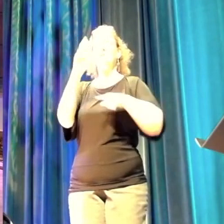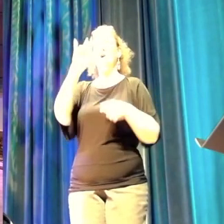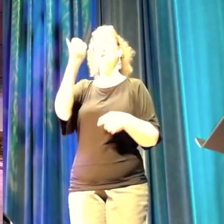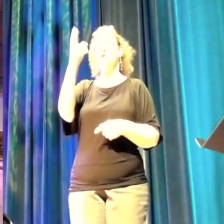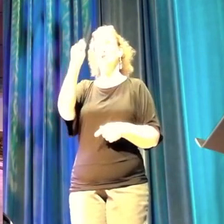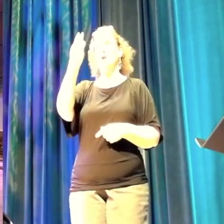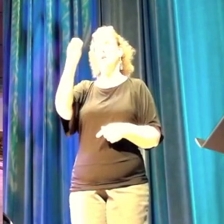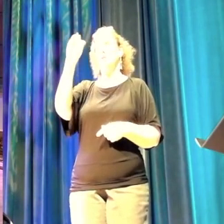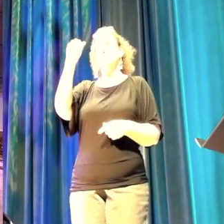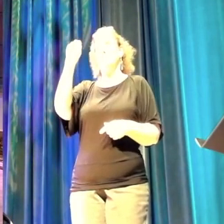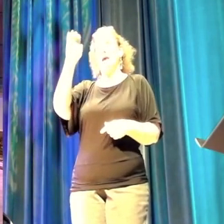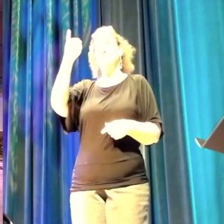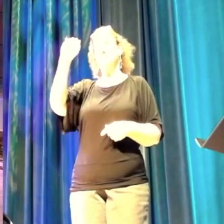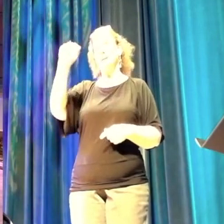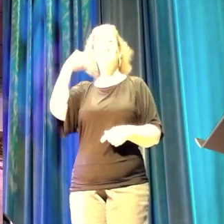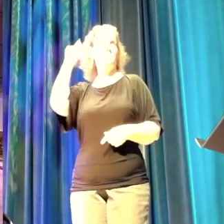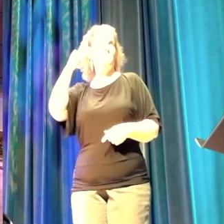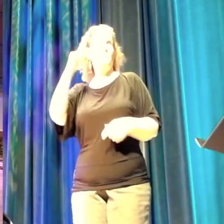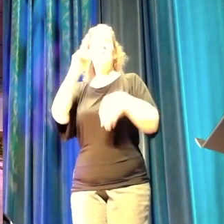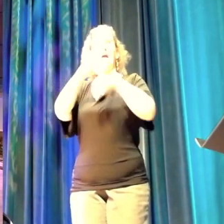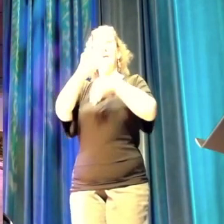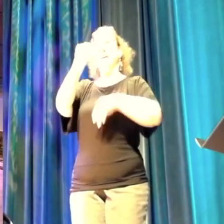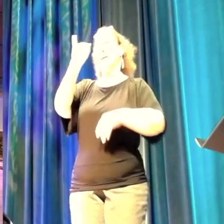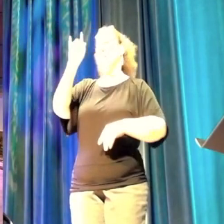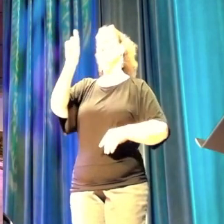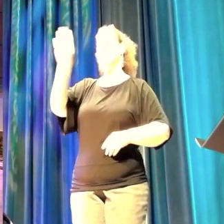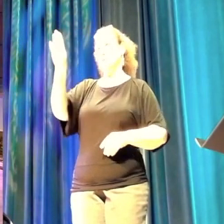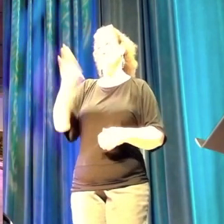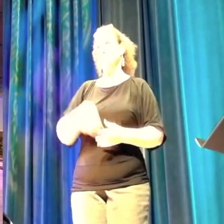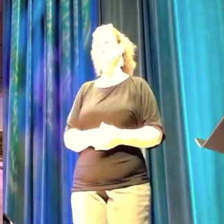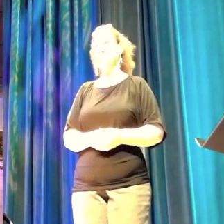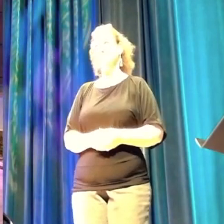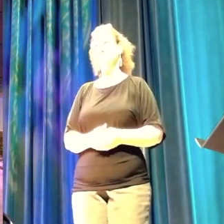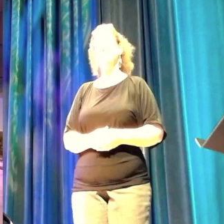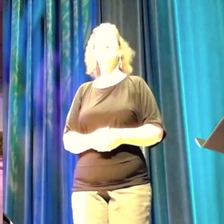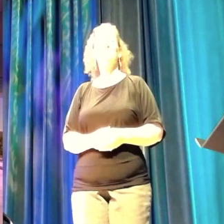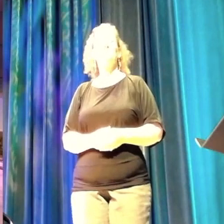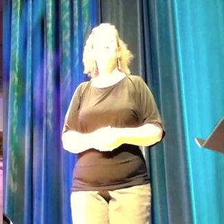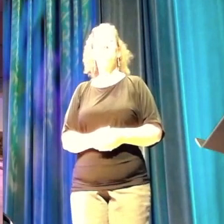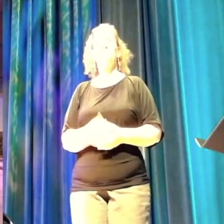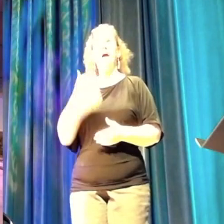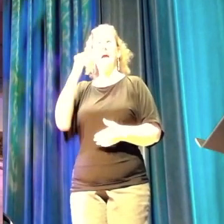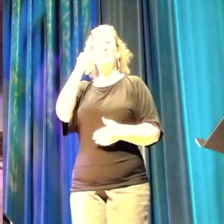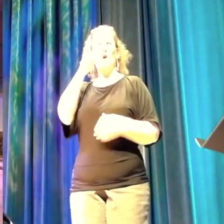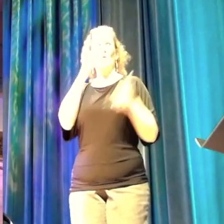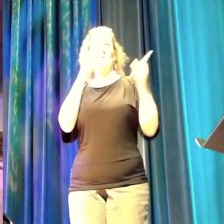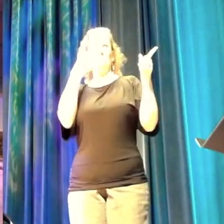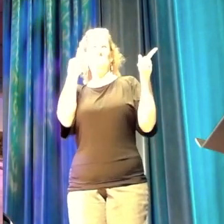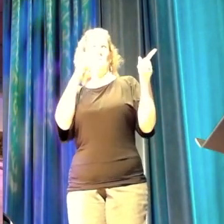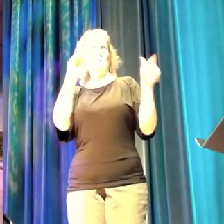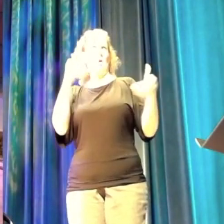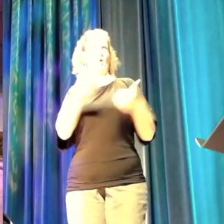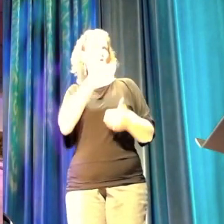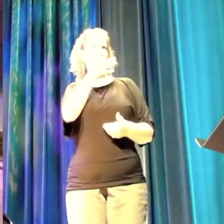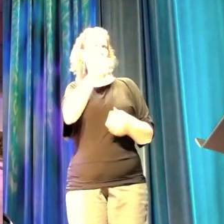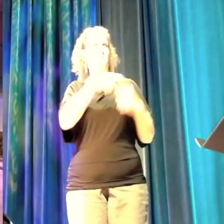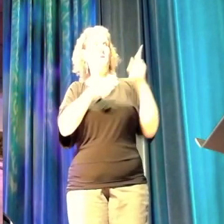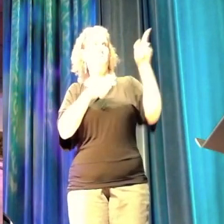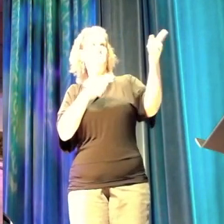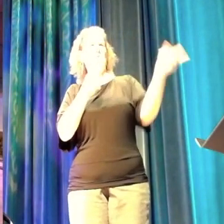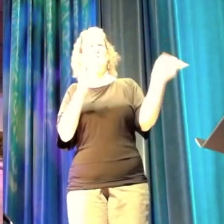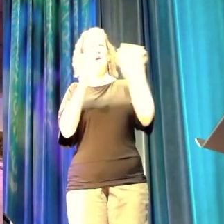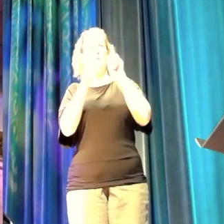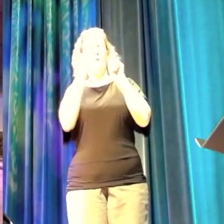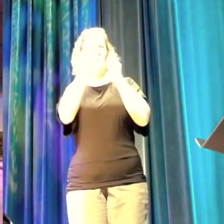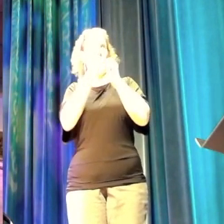Massey and his staff at the Alabama Institute for Deaf and Blind. I know he'll be introduced in just a second, but John, can you just come up